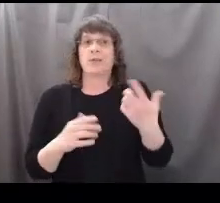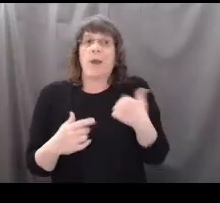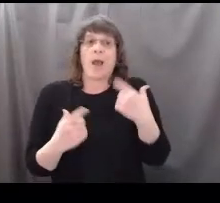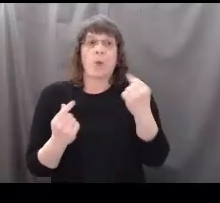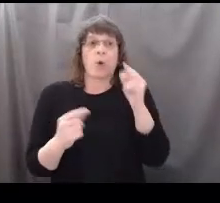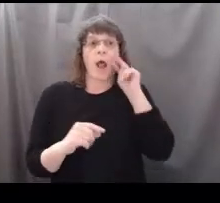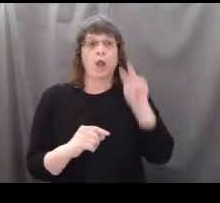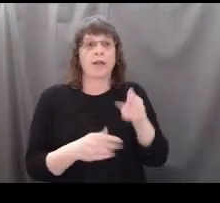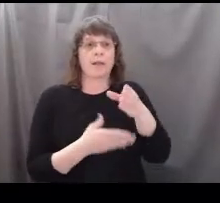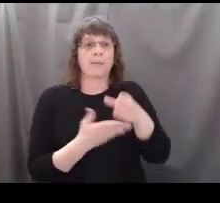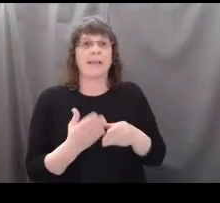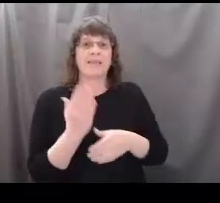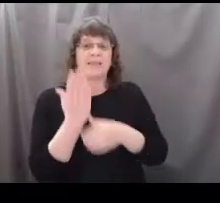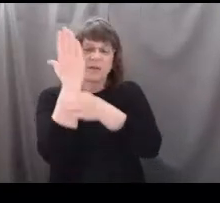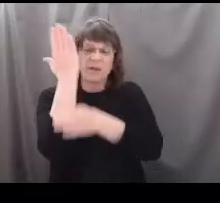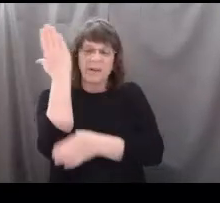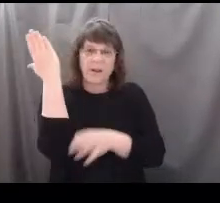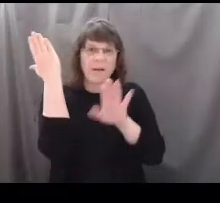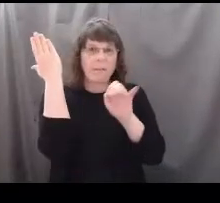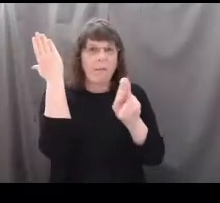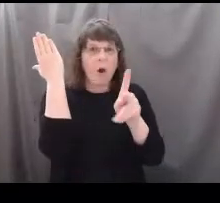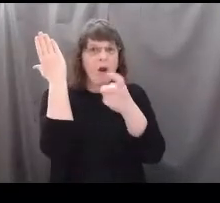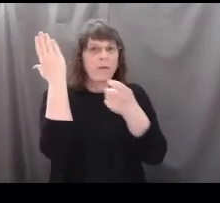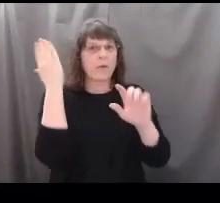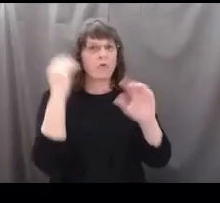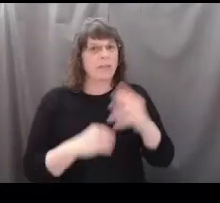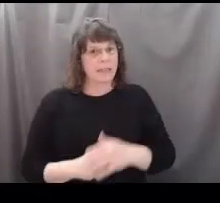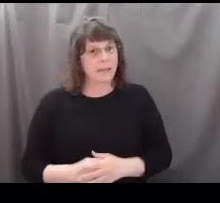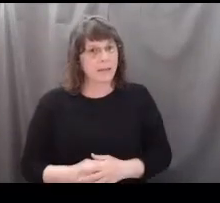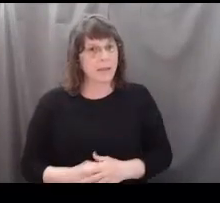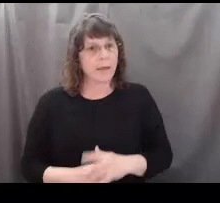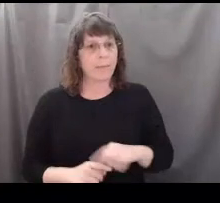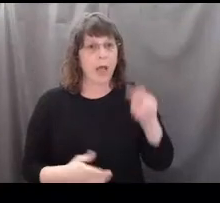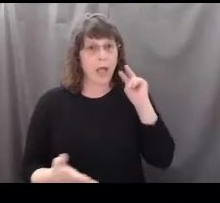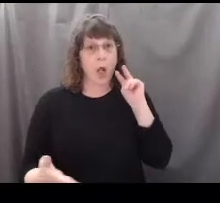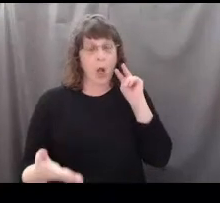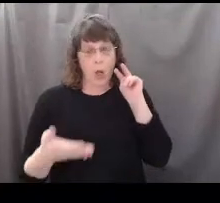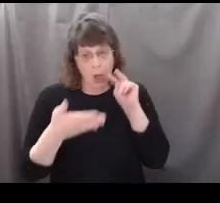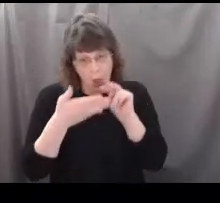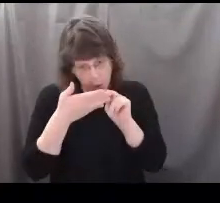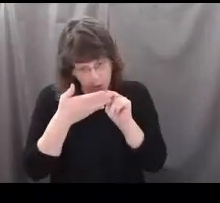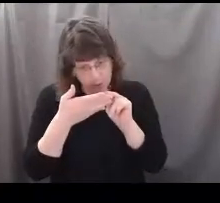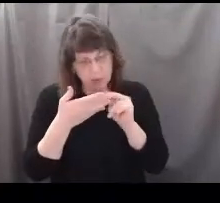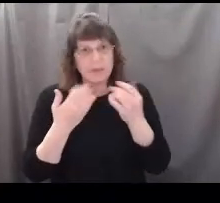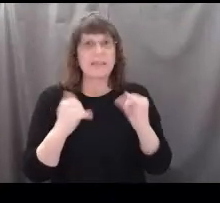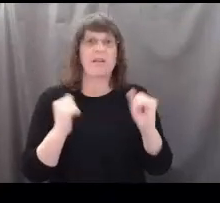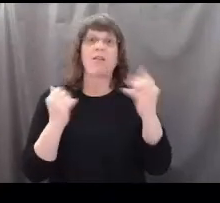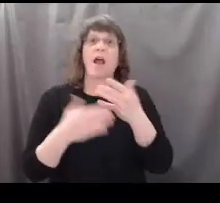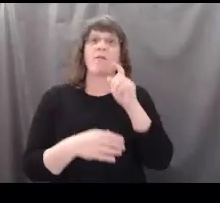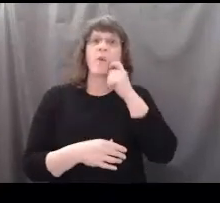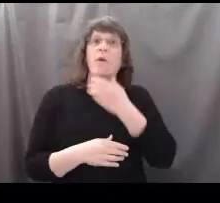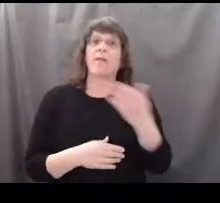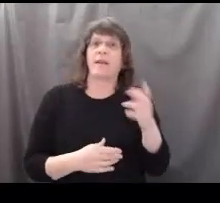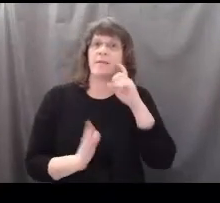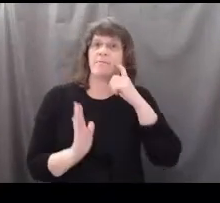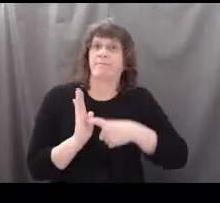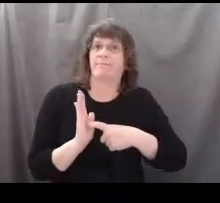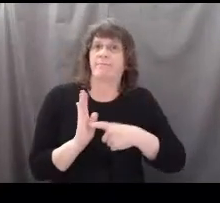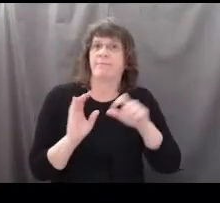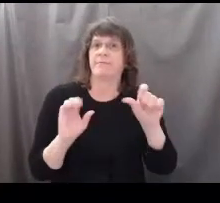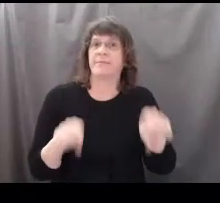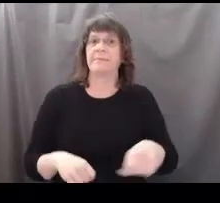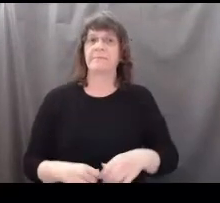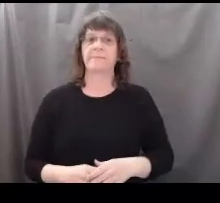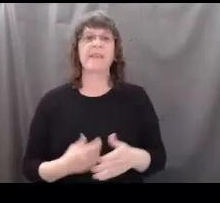at this piece of bark instead. Um, but looking at it closely, there's still a lot of cool things to notice about it, even